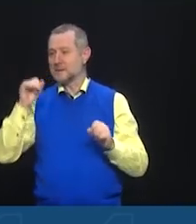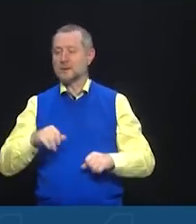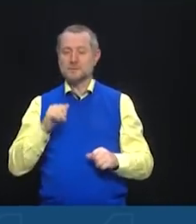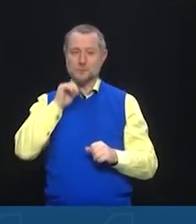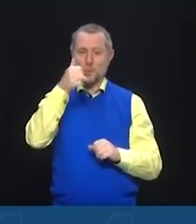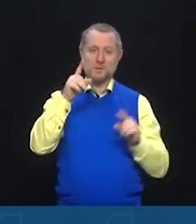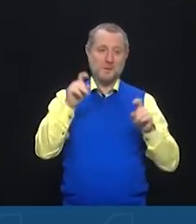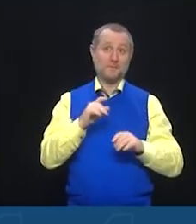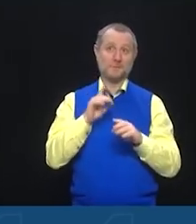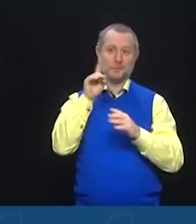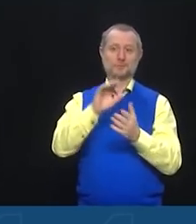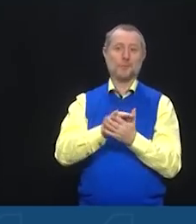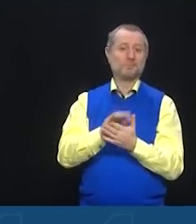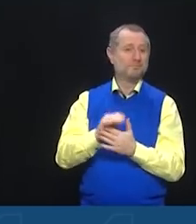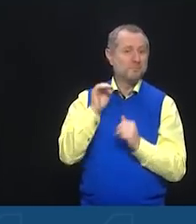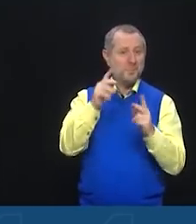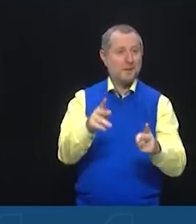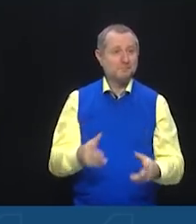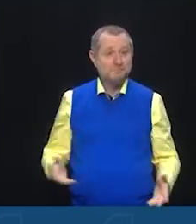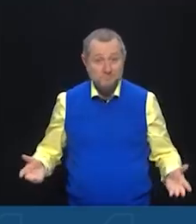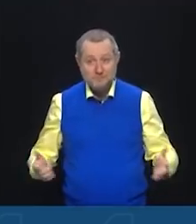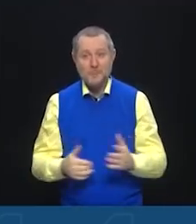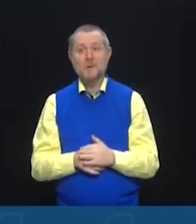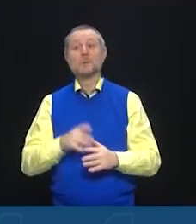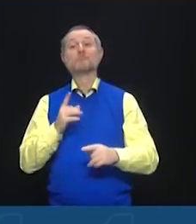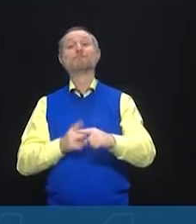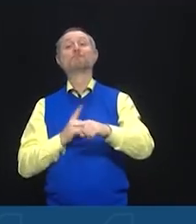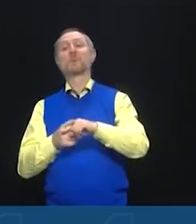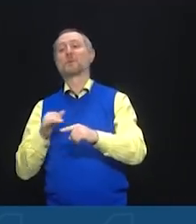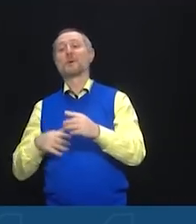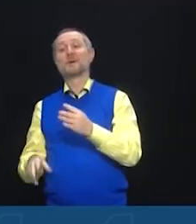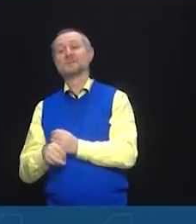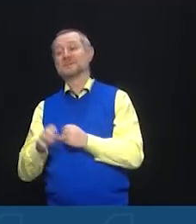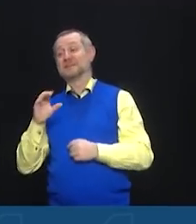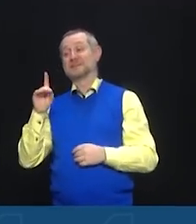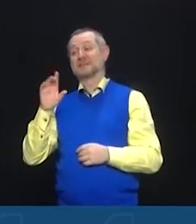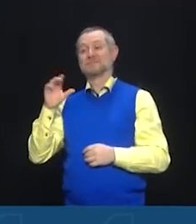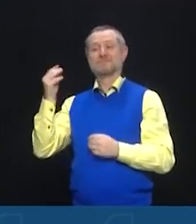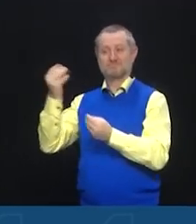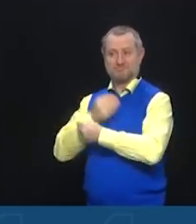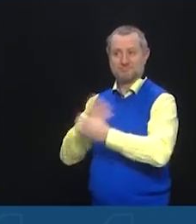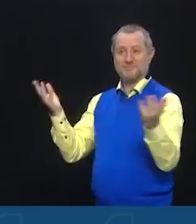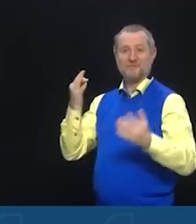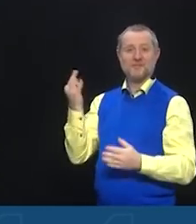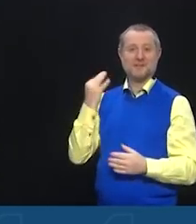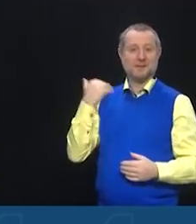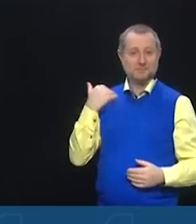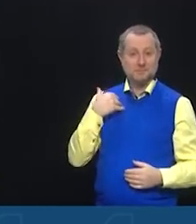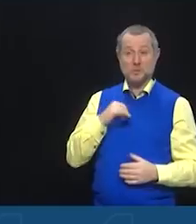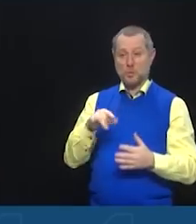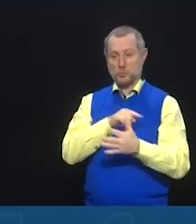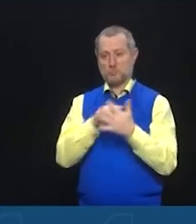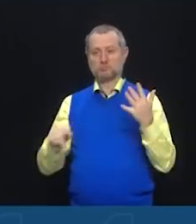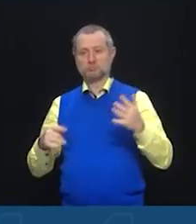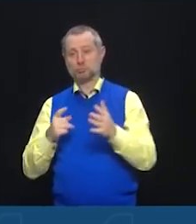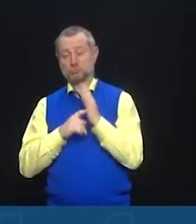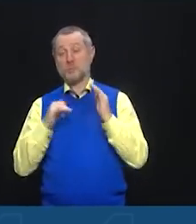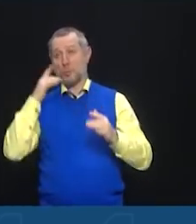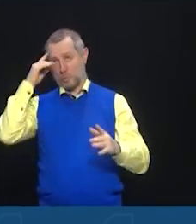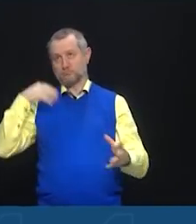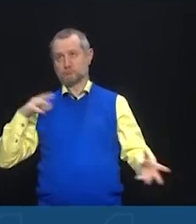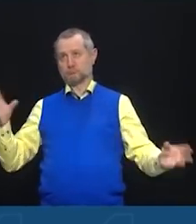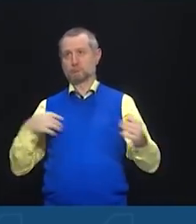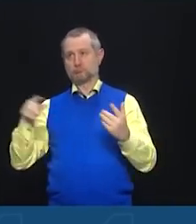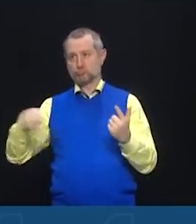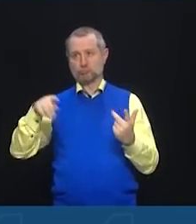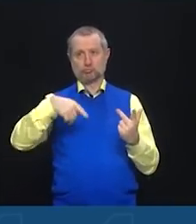into school. And on top of that was the CDC decision late in the day Friday. So those were the only variables that we considered.